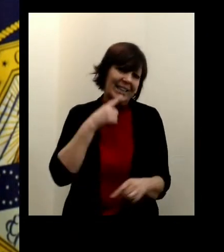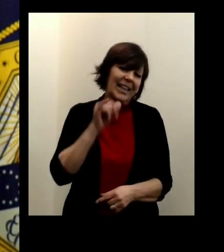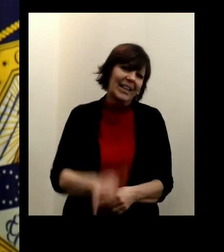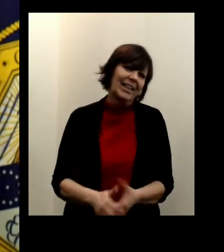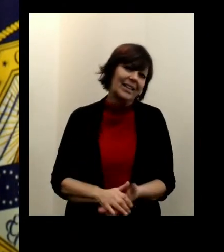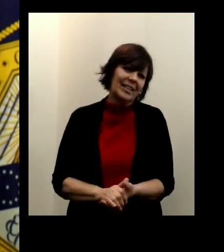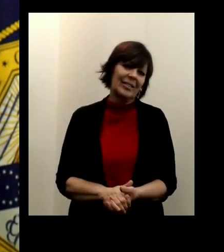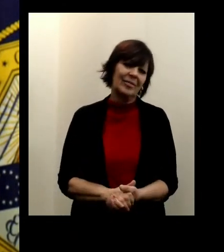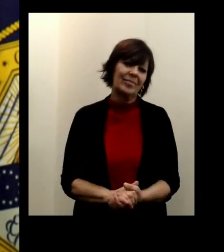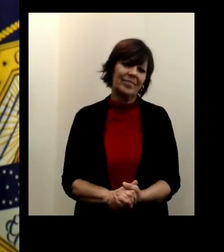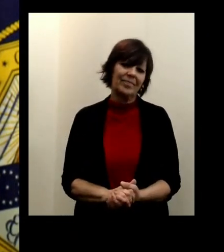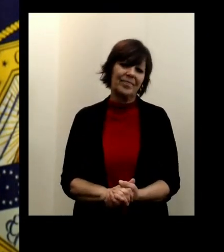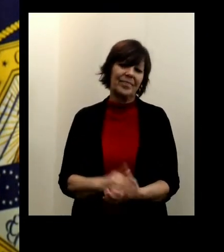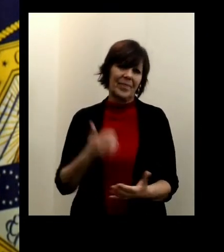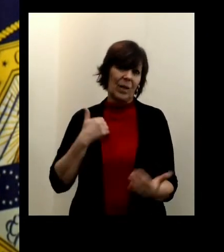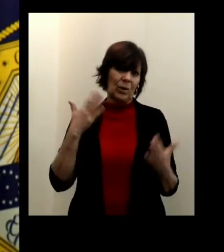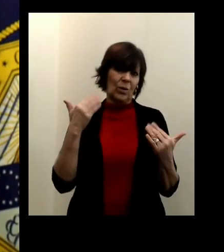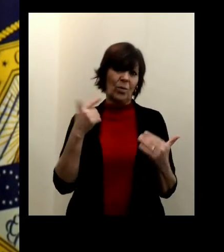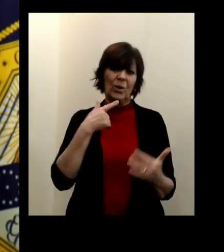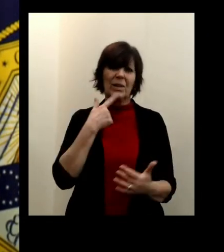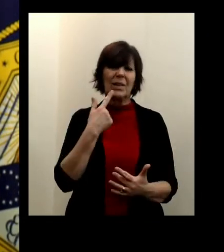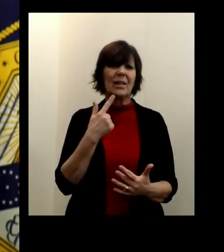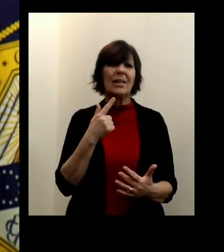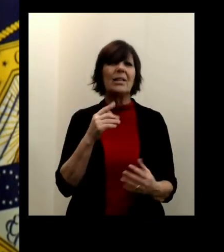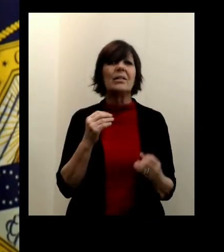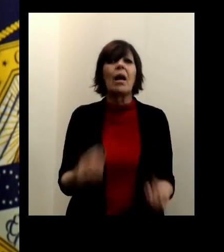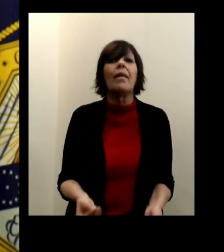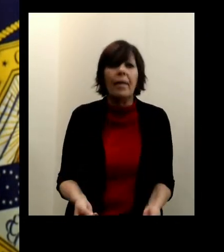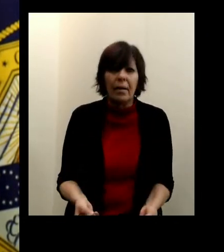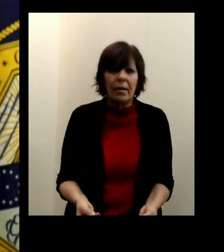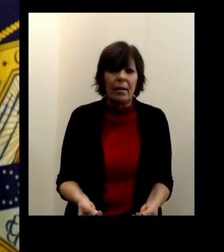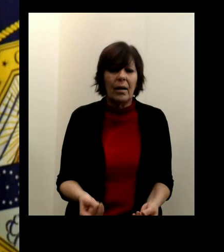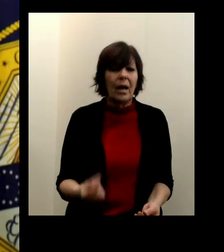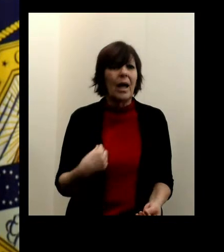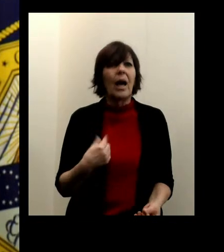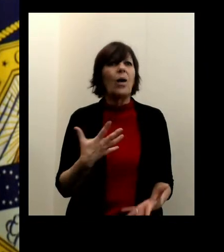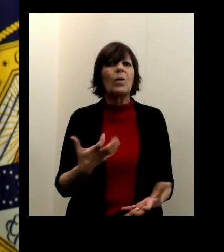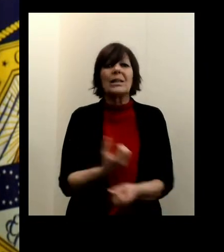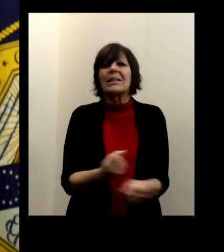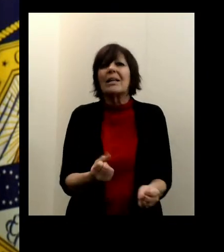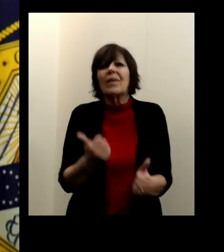really, I was hoping that we could save every life possible, and I still am.